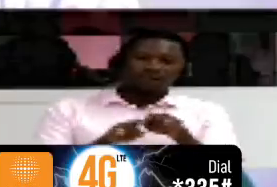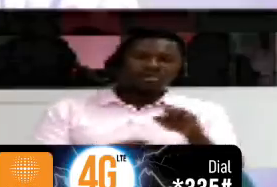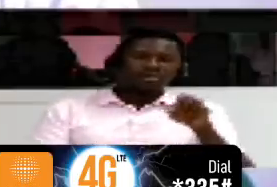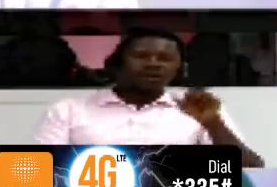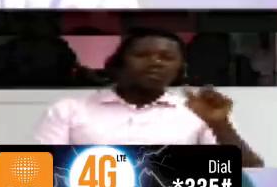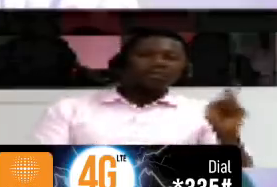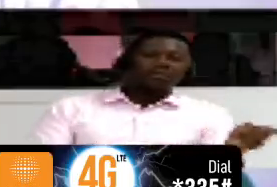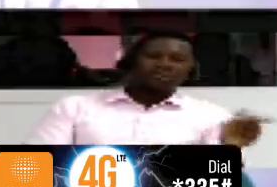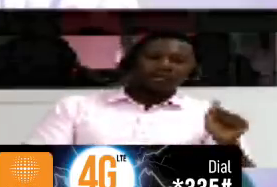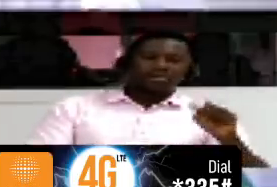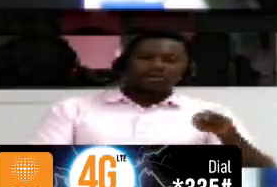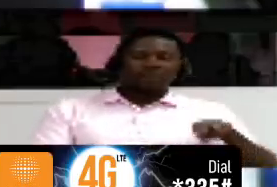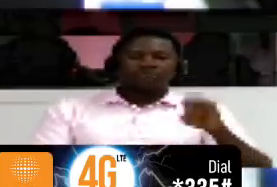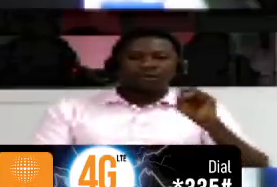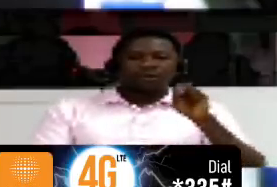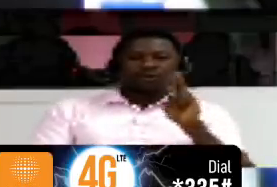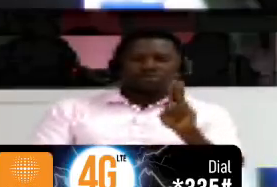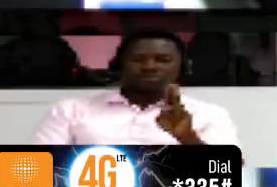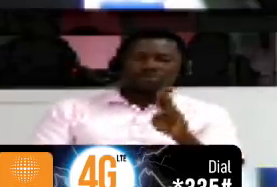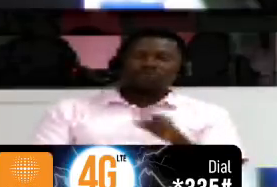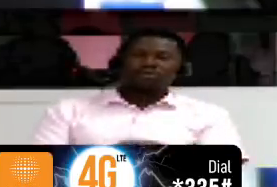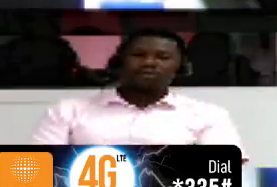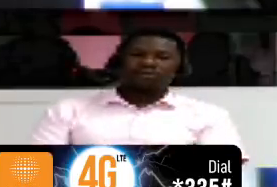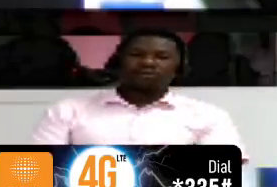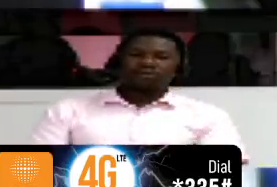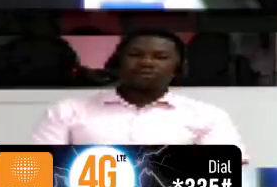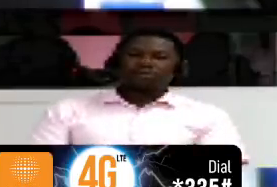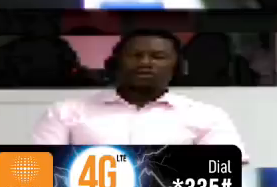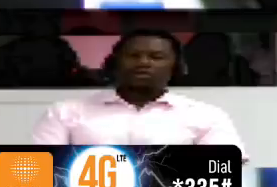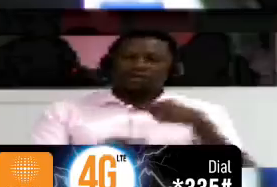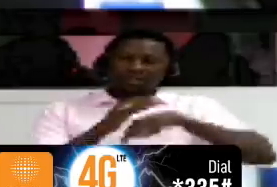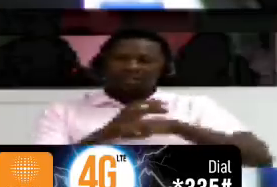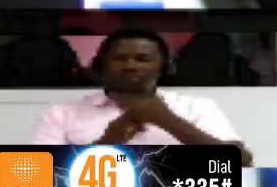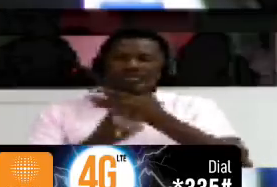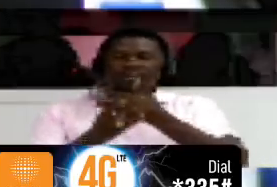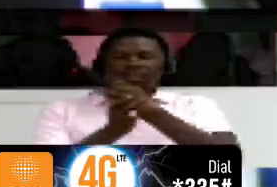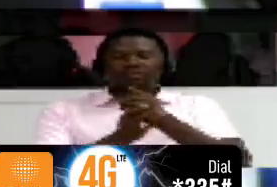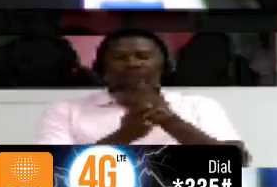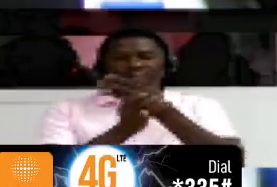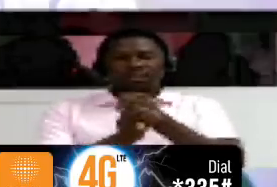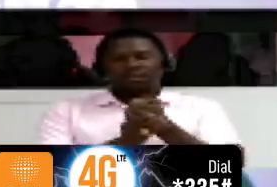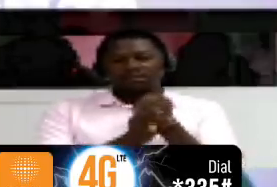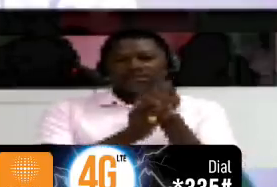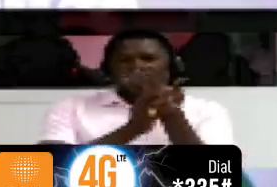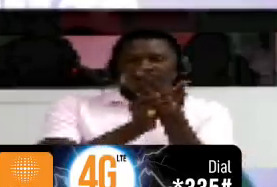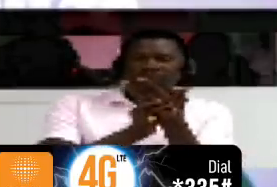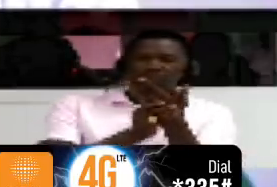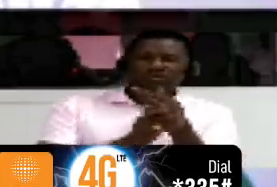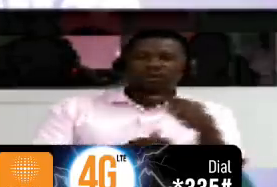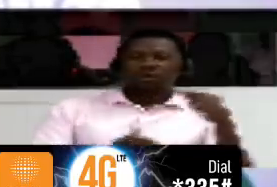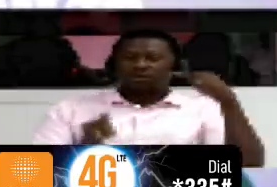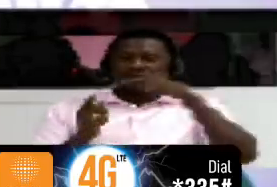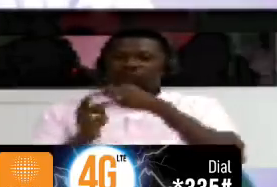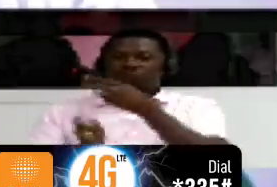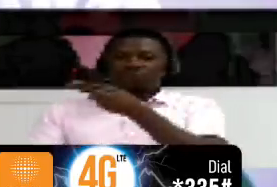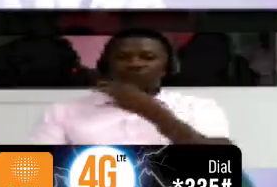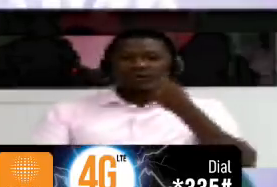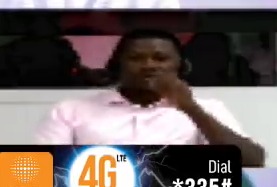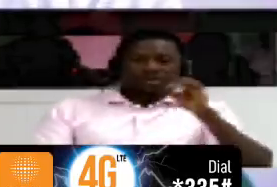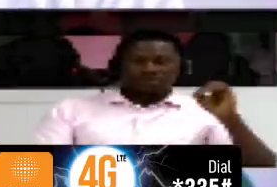So in 1999 to 2000, what was your role as information minister? What were your